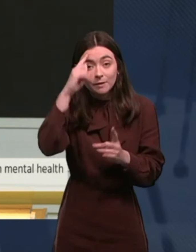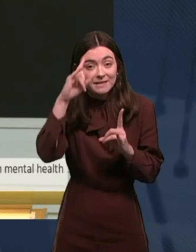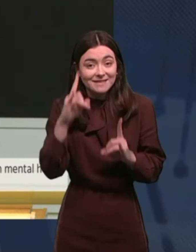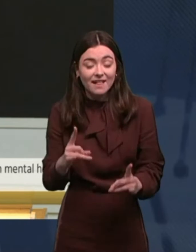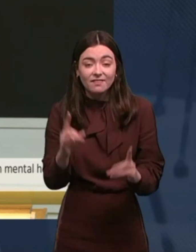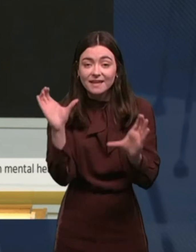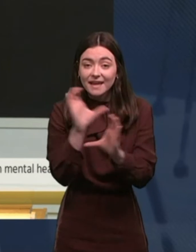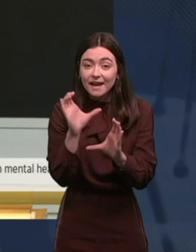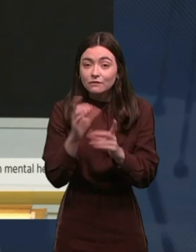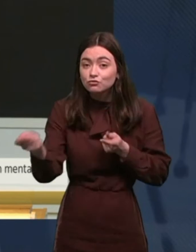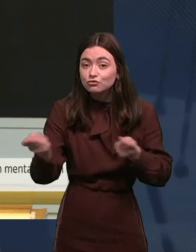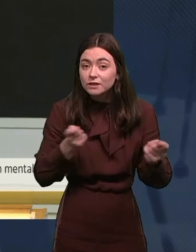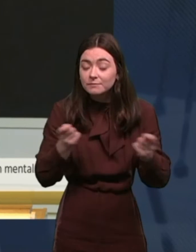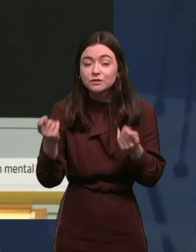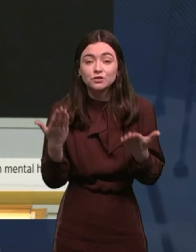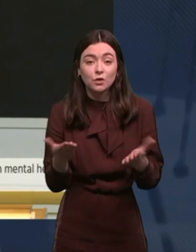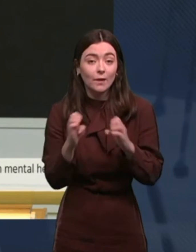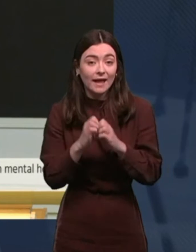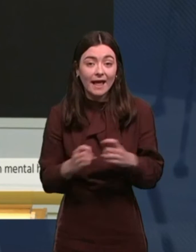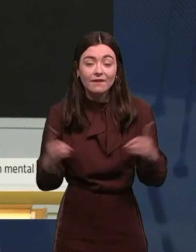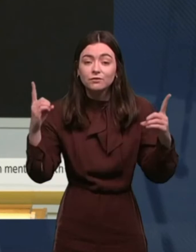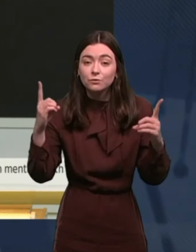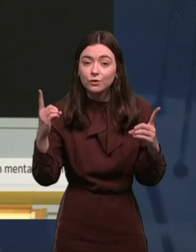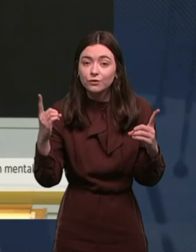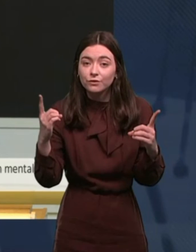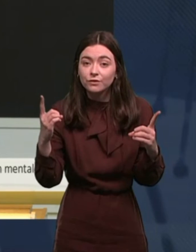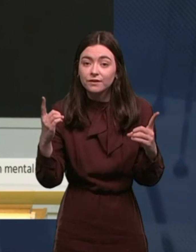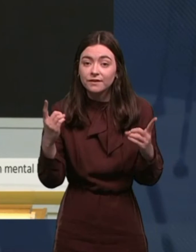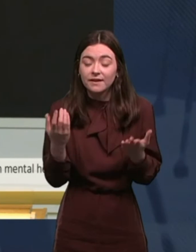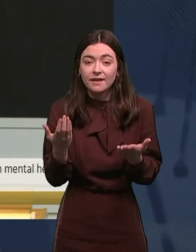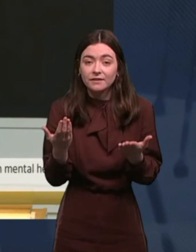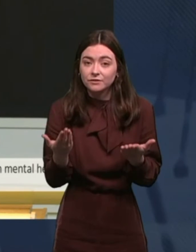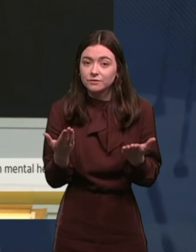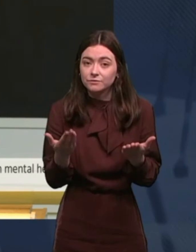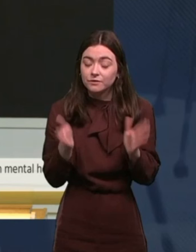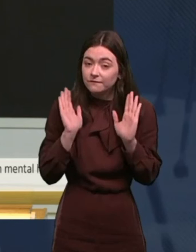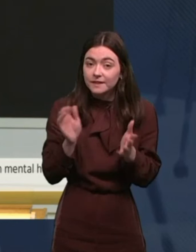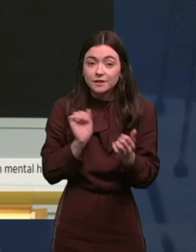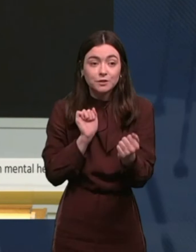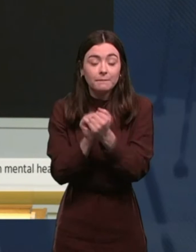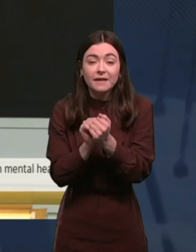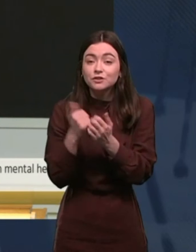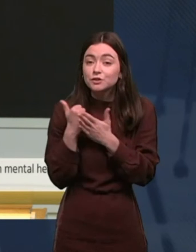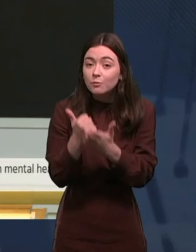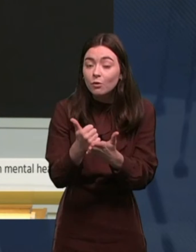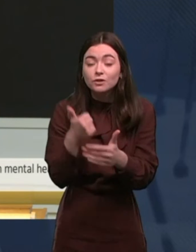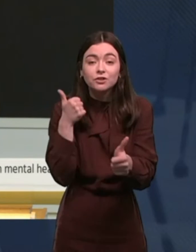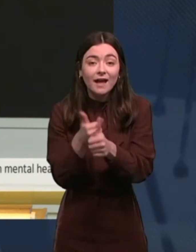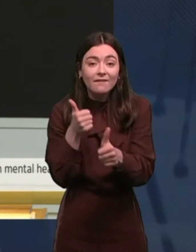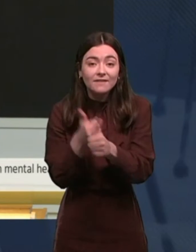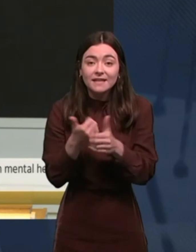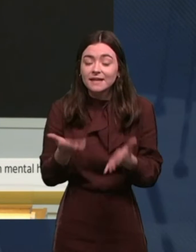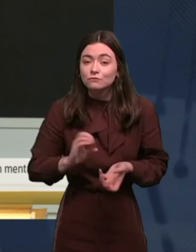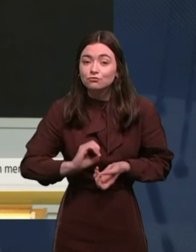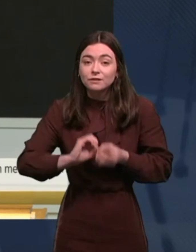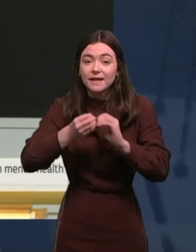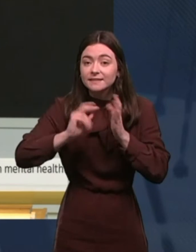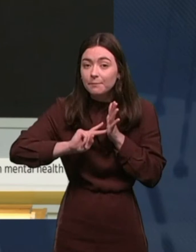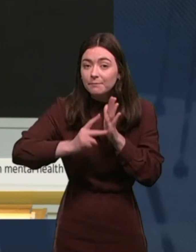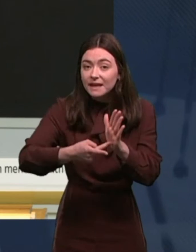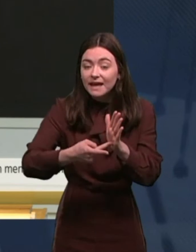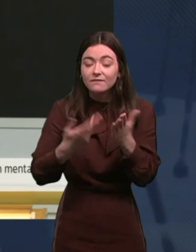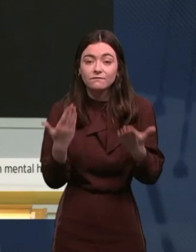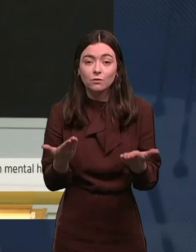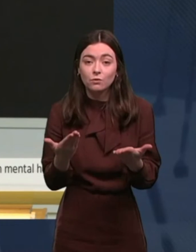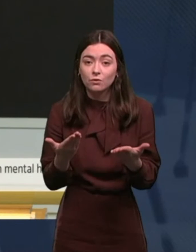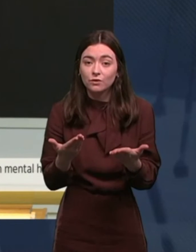health care treatment. So absolutely everyone, if you have sat down with your supports or advocates and made up a plan for the